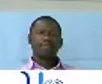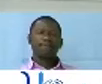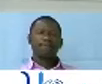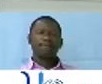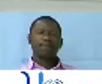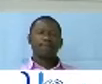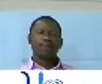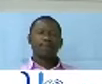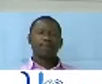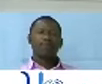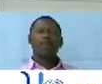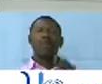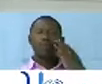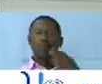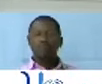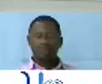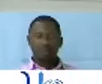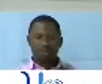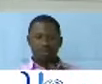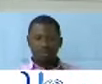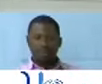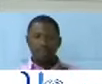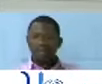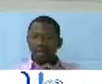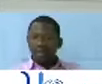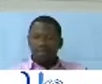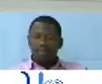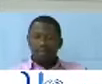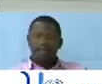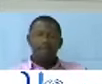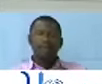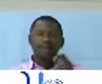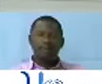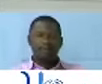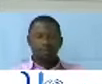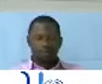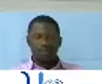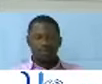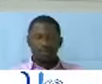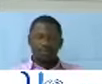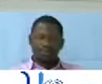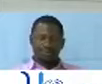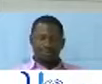I remember got an email. Gannaaw bo xamni da jokkon nañ ñok ñi and